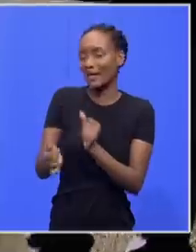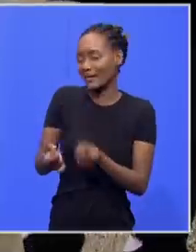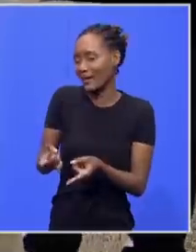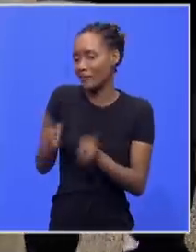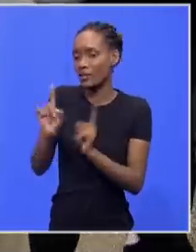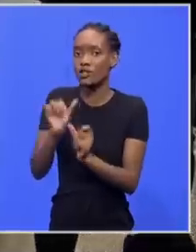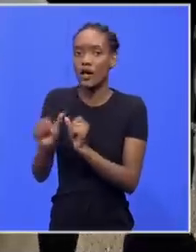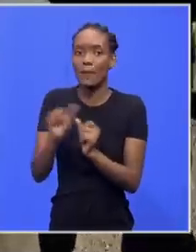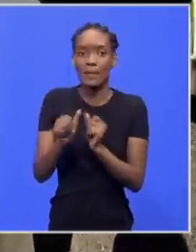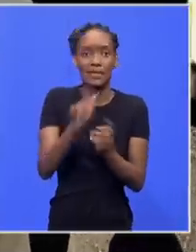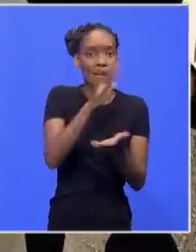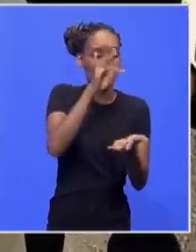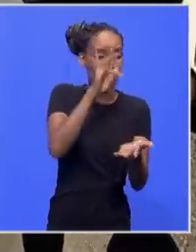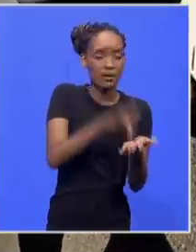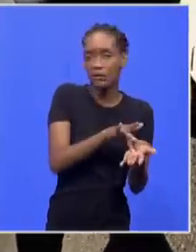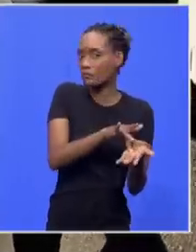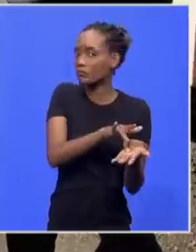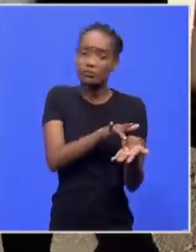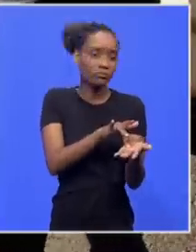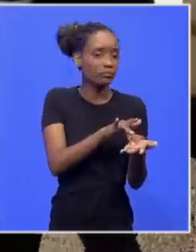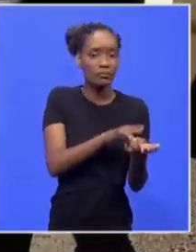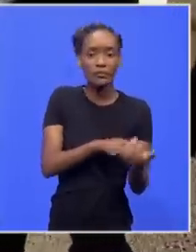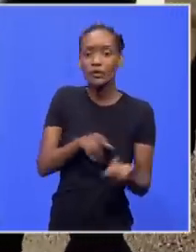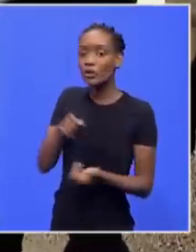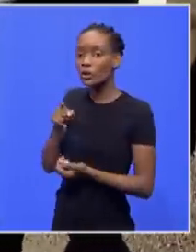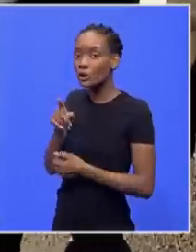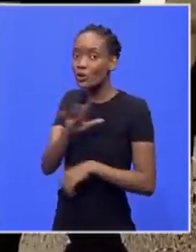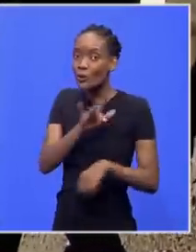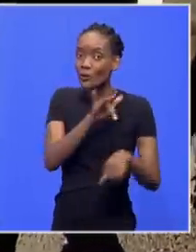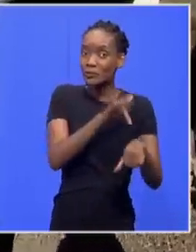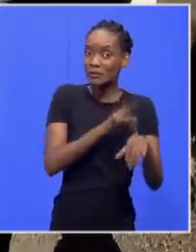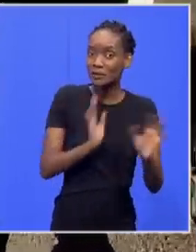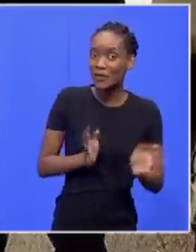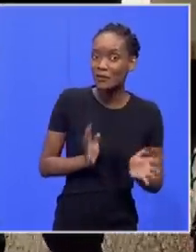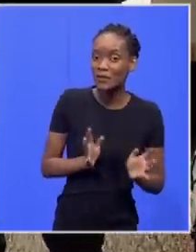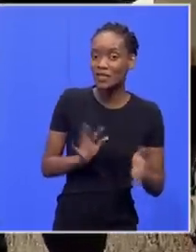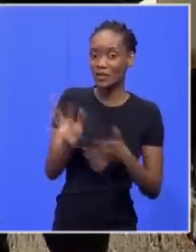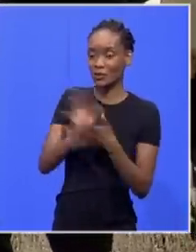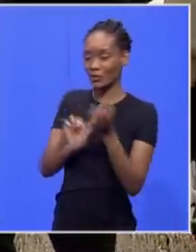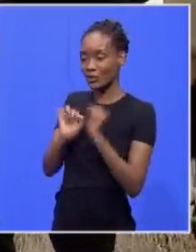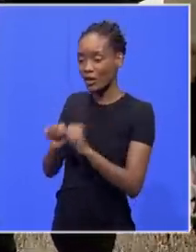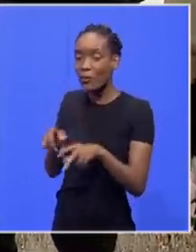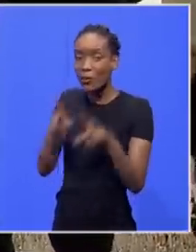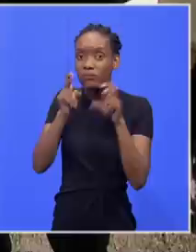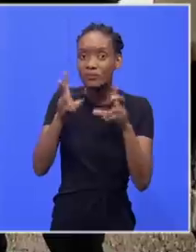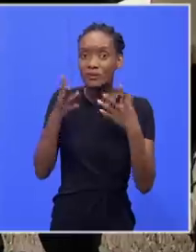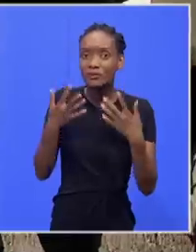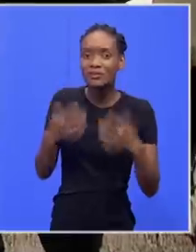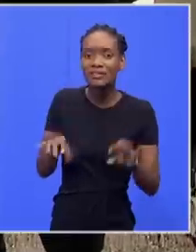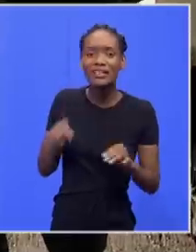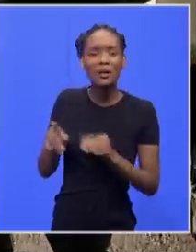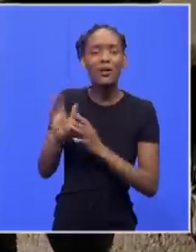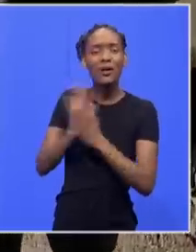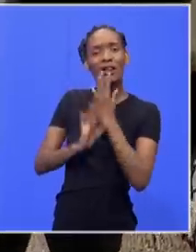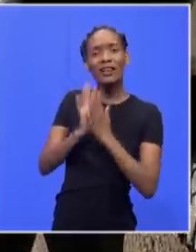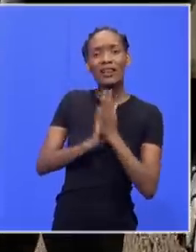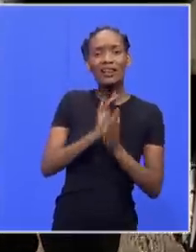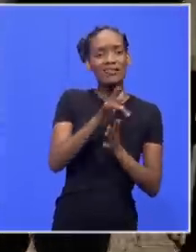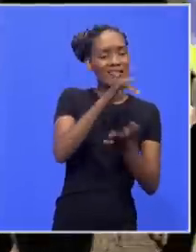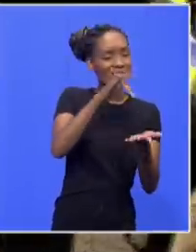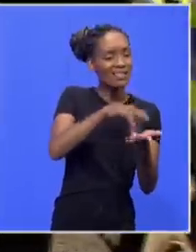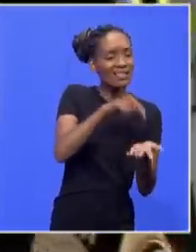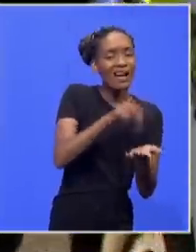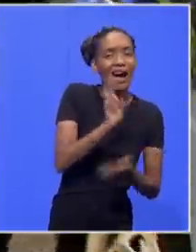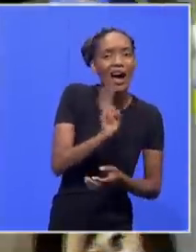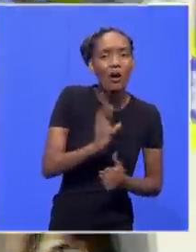back there. Have you been to Lindela? Have you heard their testimonies? What is it that you can share with us about the reality in Lindela? I've been